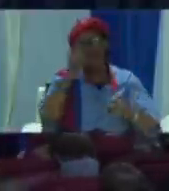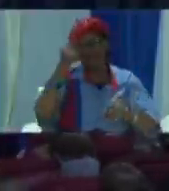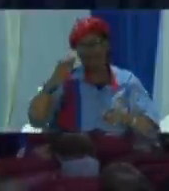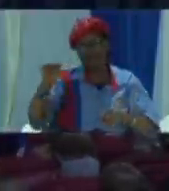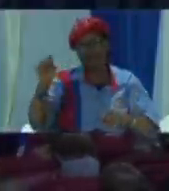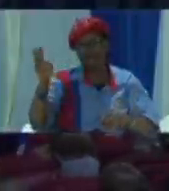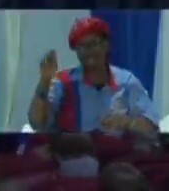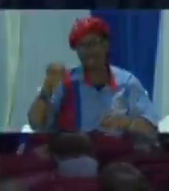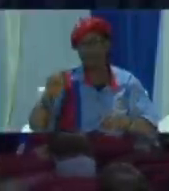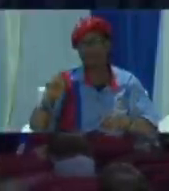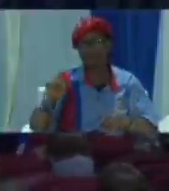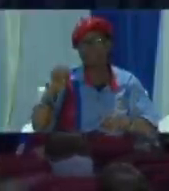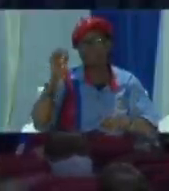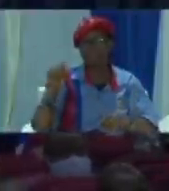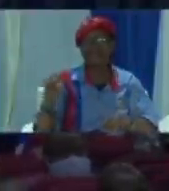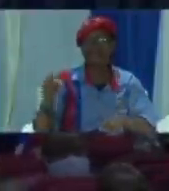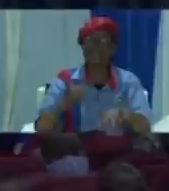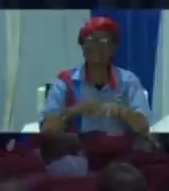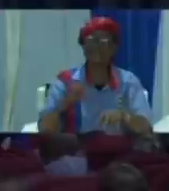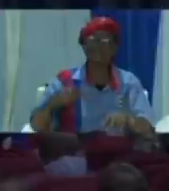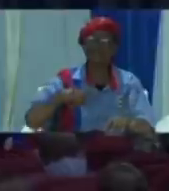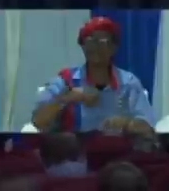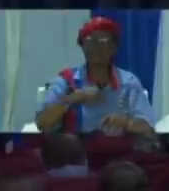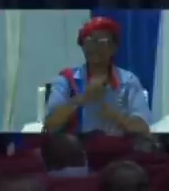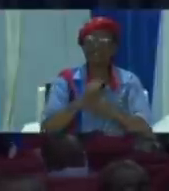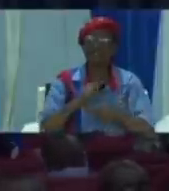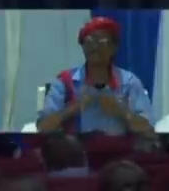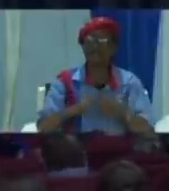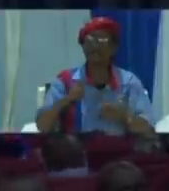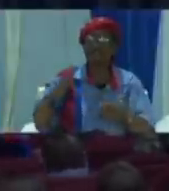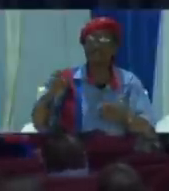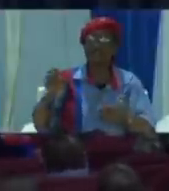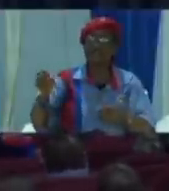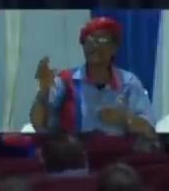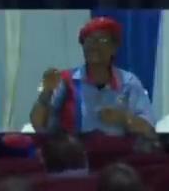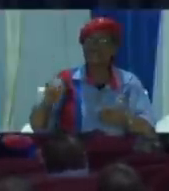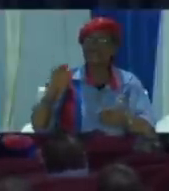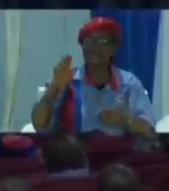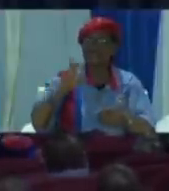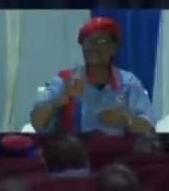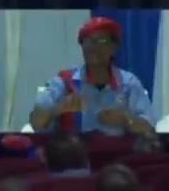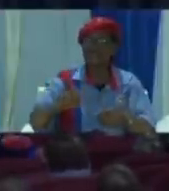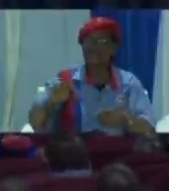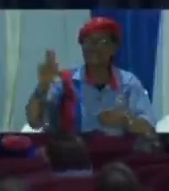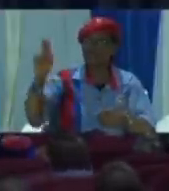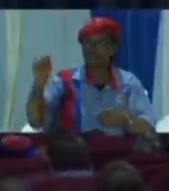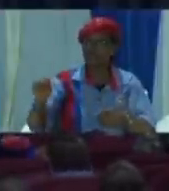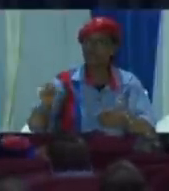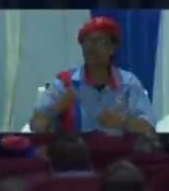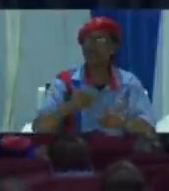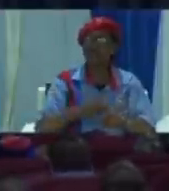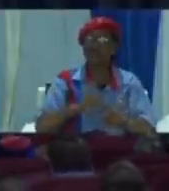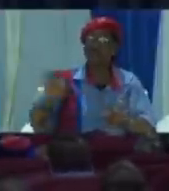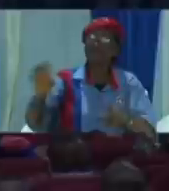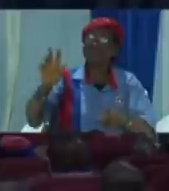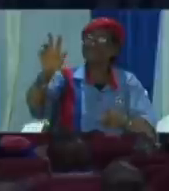So that by the time we got to Genesis 32, from verse 3 to